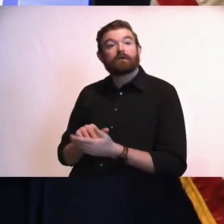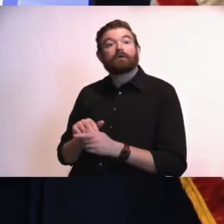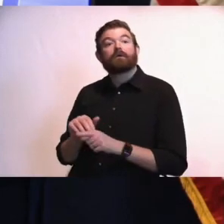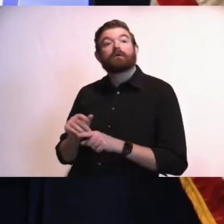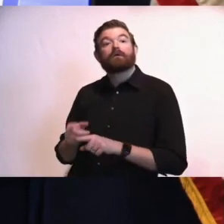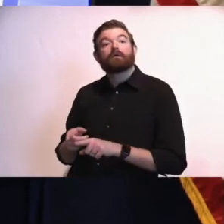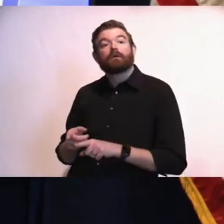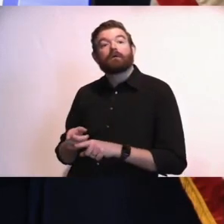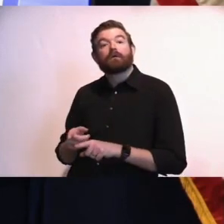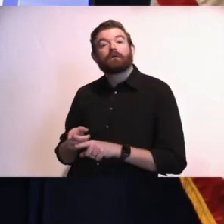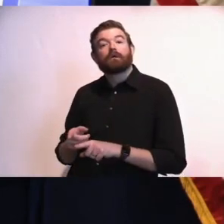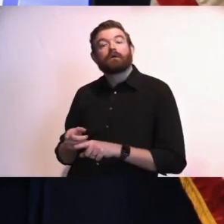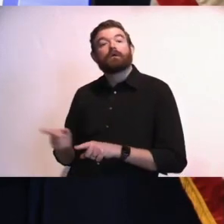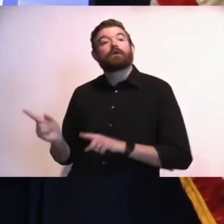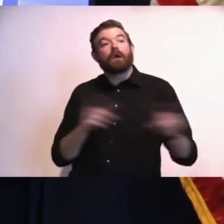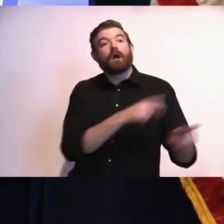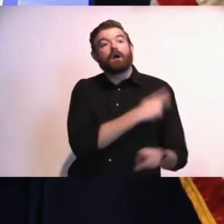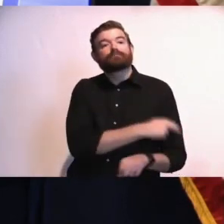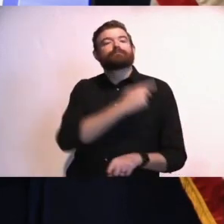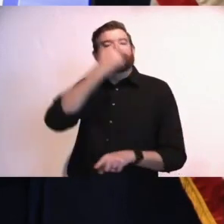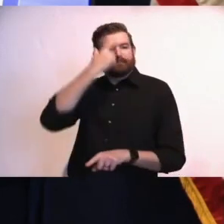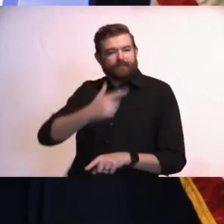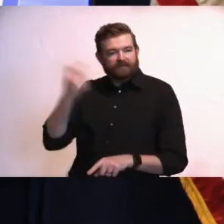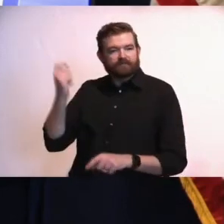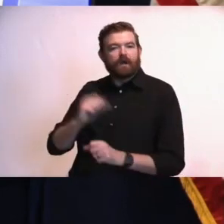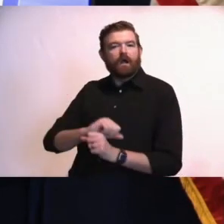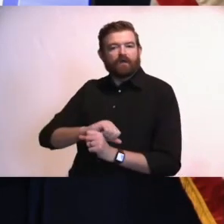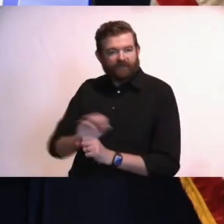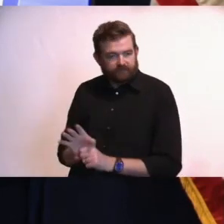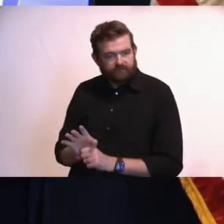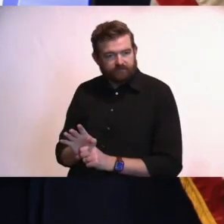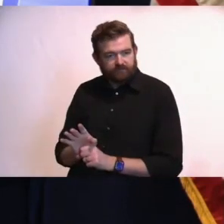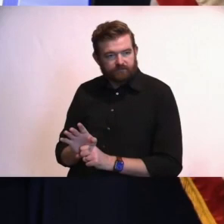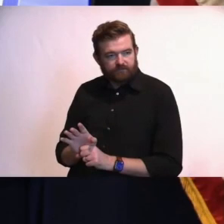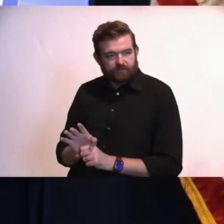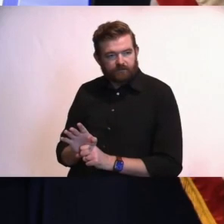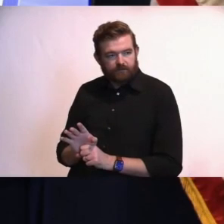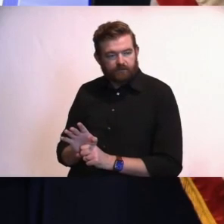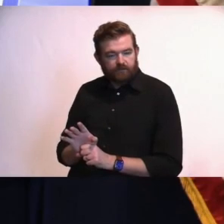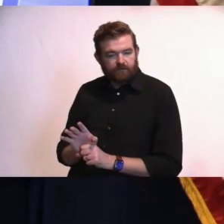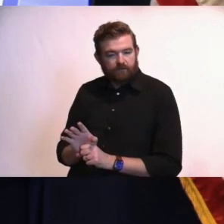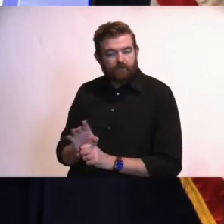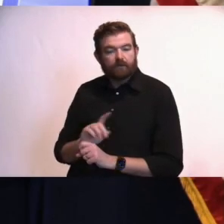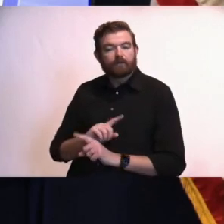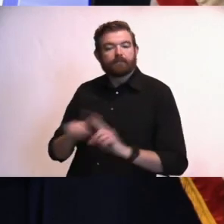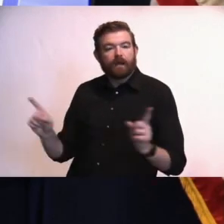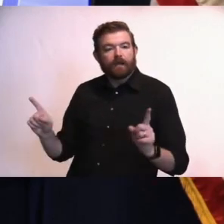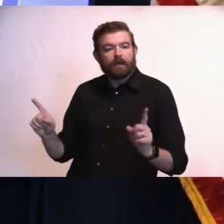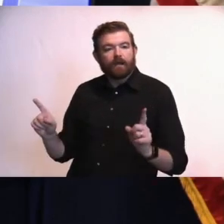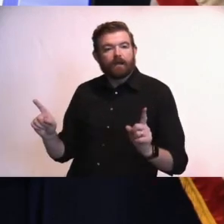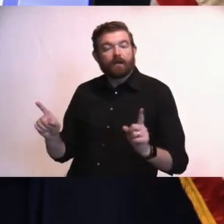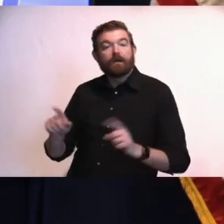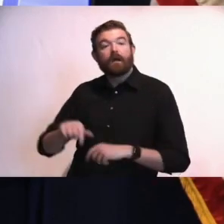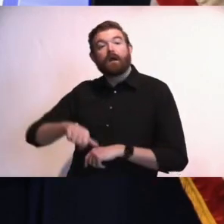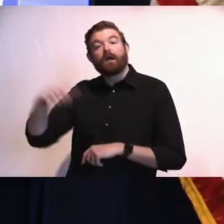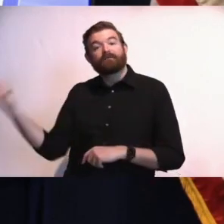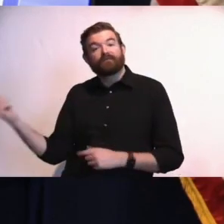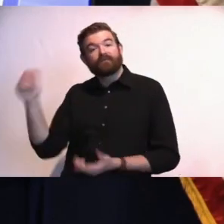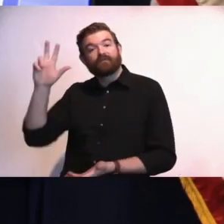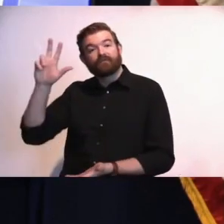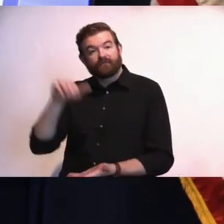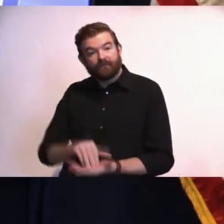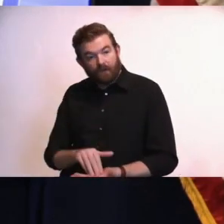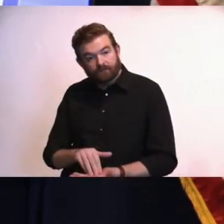and COVID then becomes a contributing or comorbid condition that could or could not